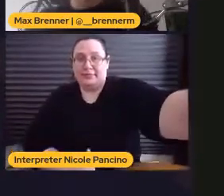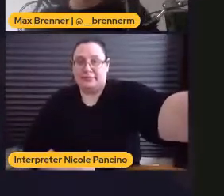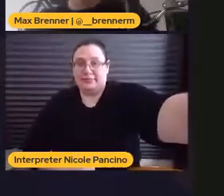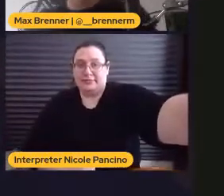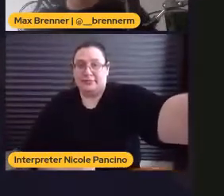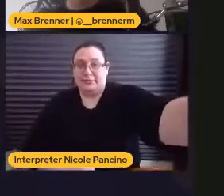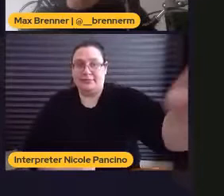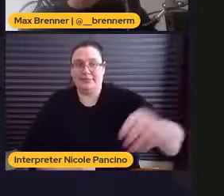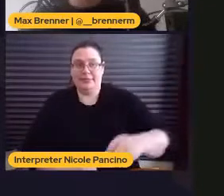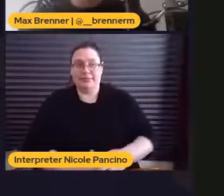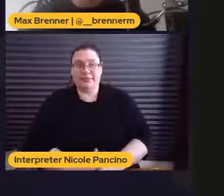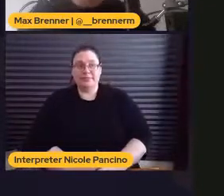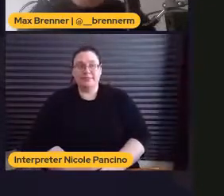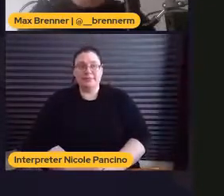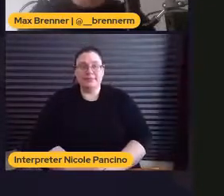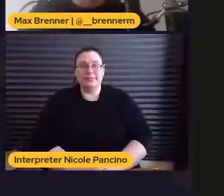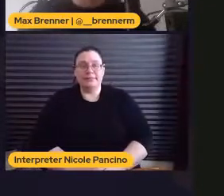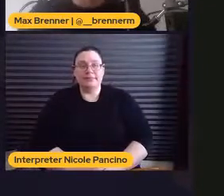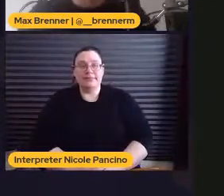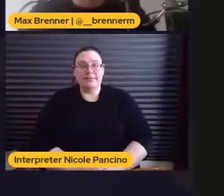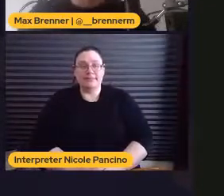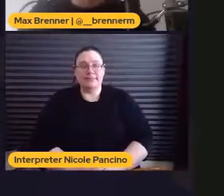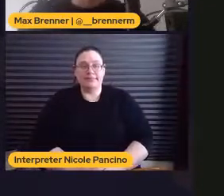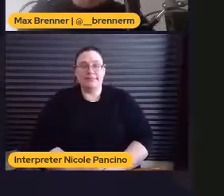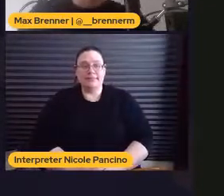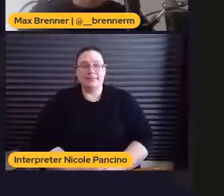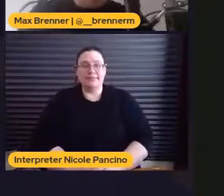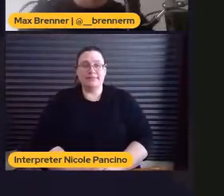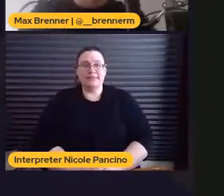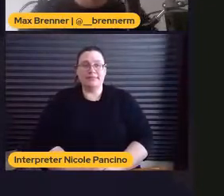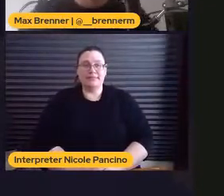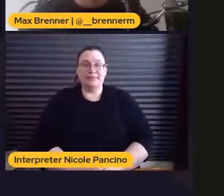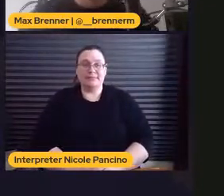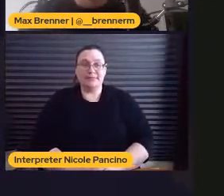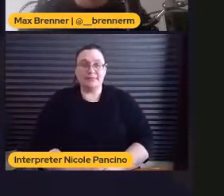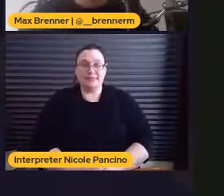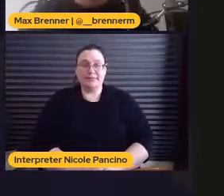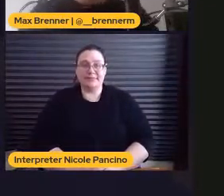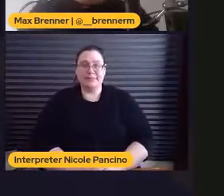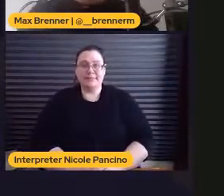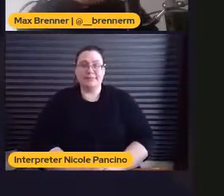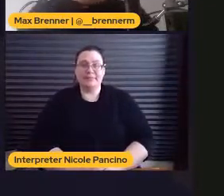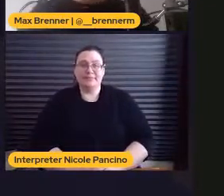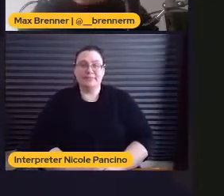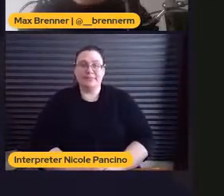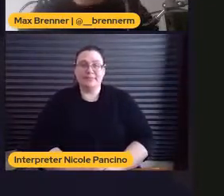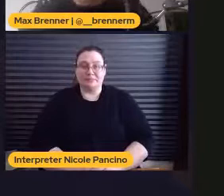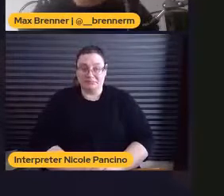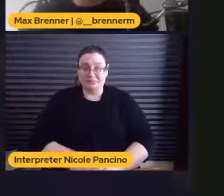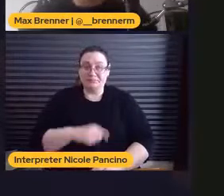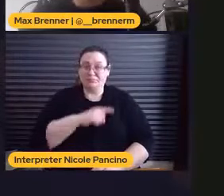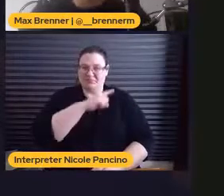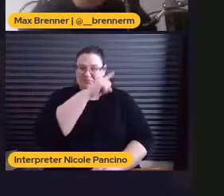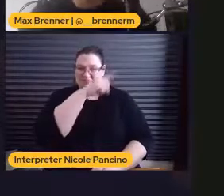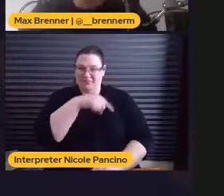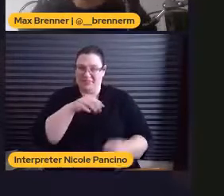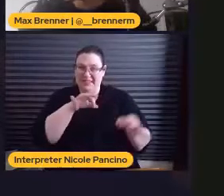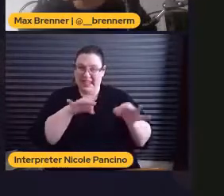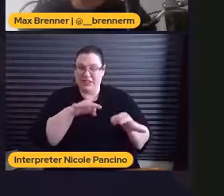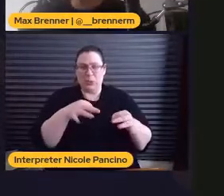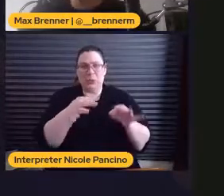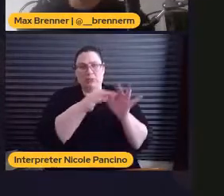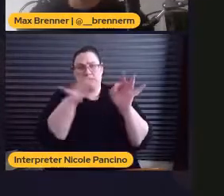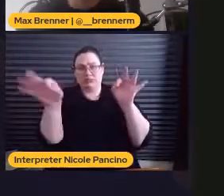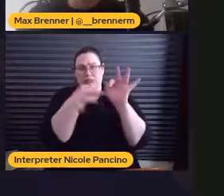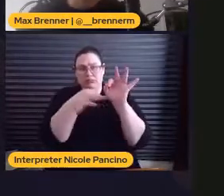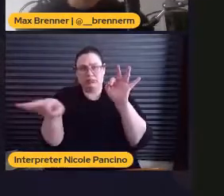reusable abstractions using familiar programming languages and rich object-oriented APIs. Okay, long sentence. What